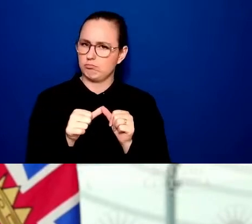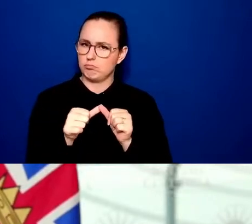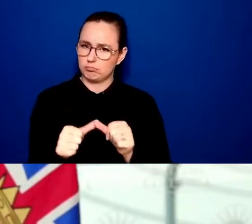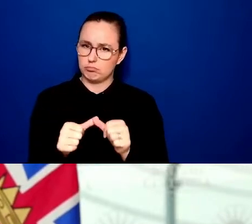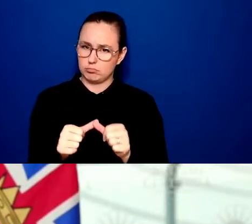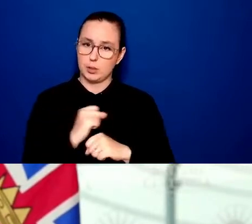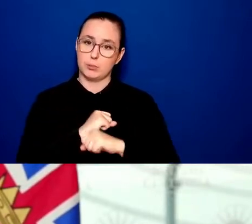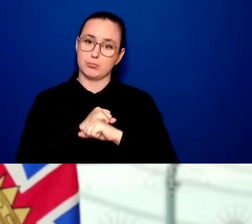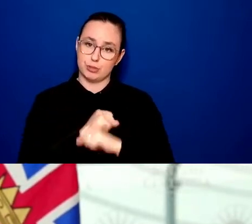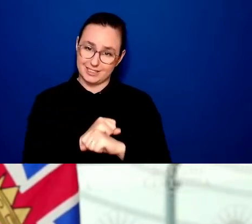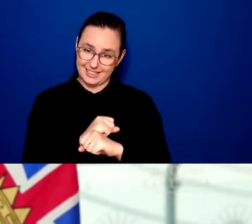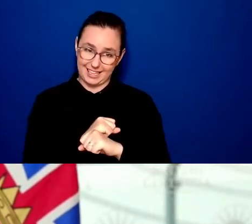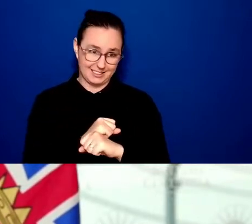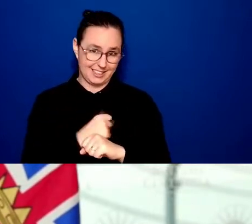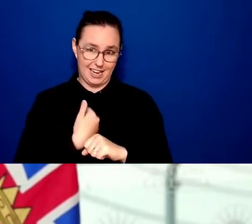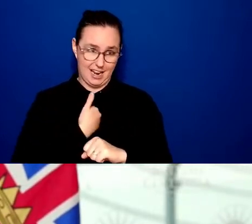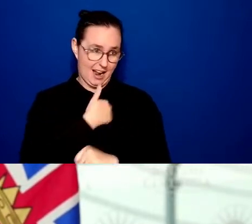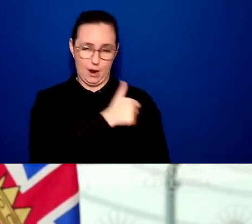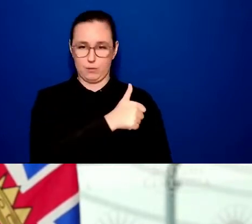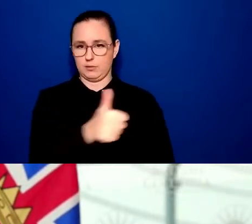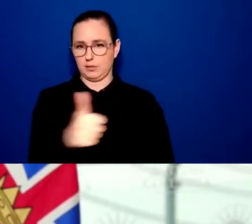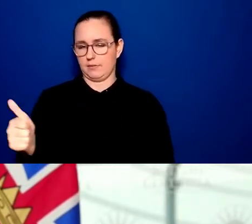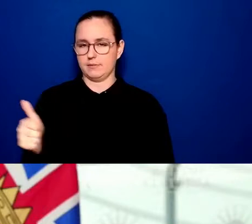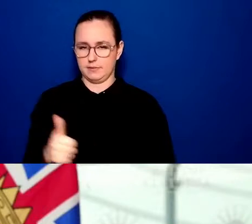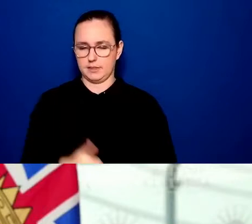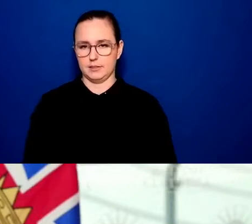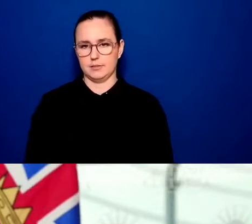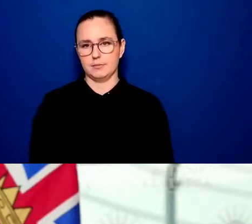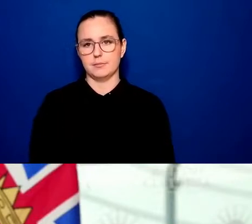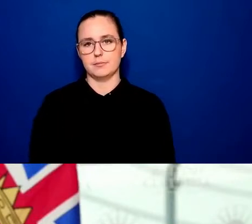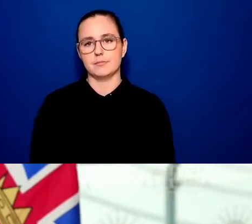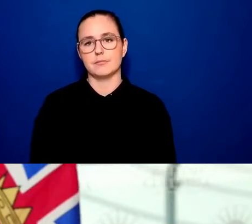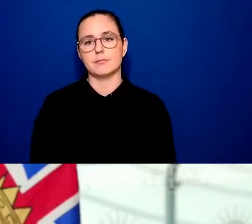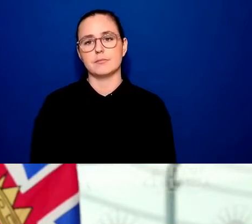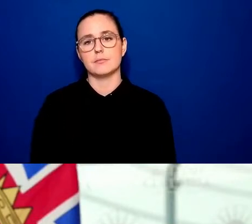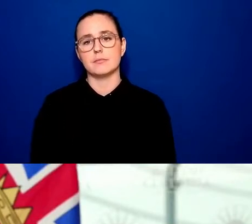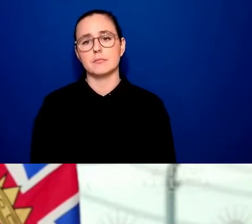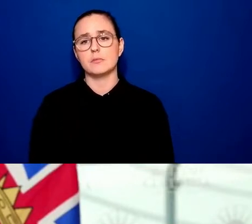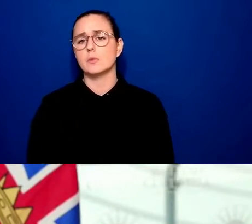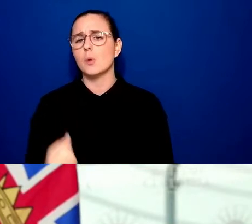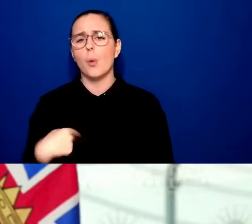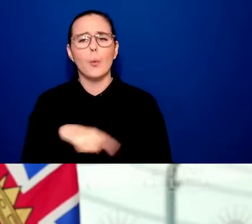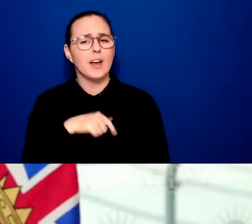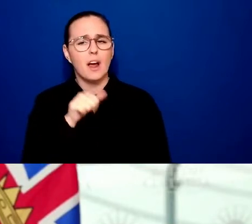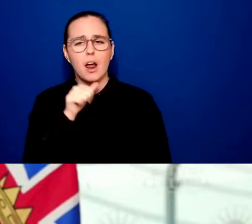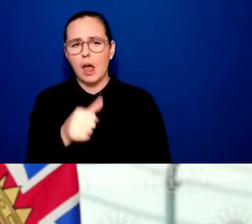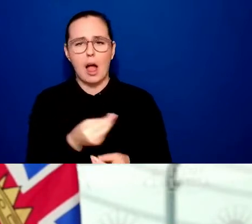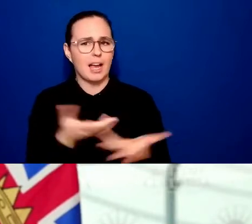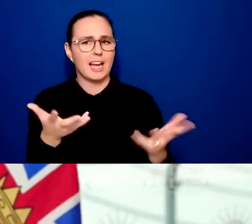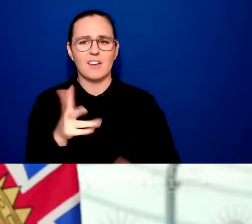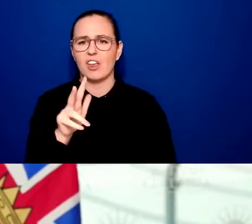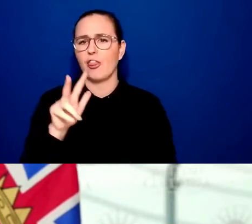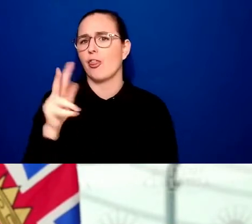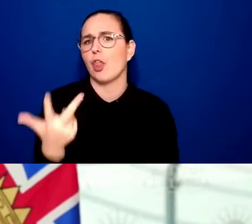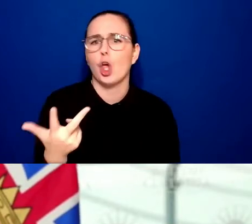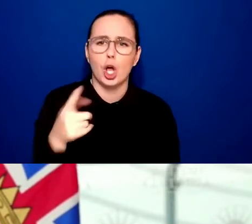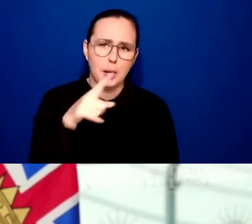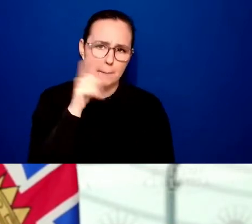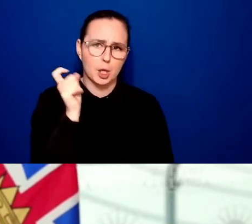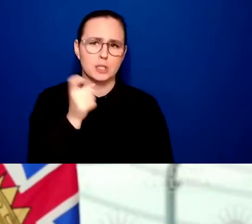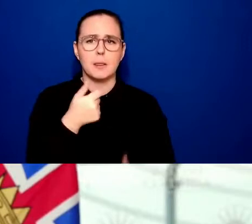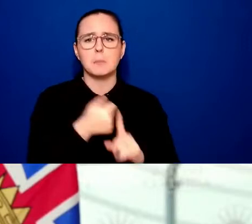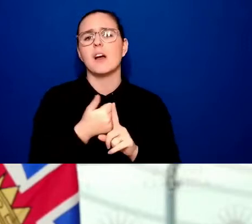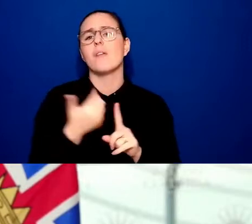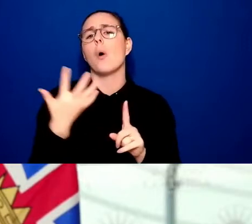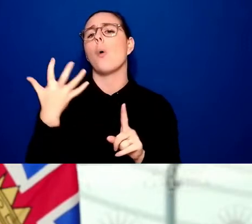are here. And we're not systematically providing a third dose for people just because of their desire for